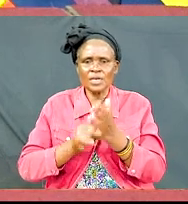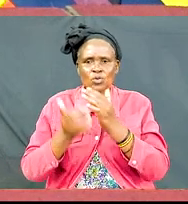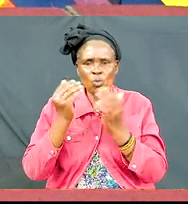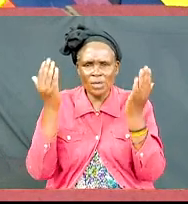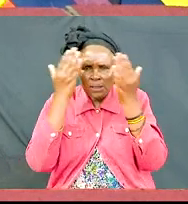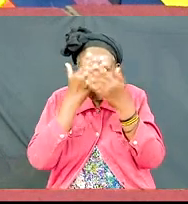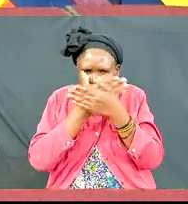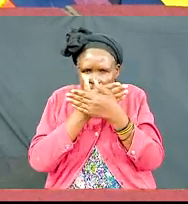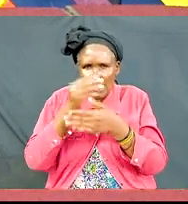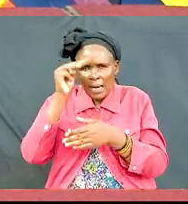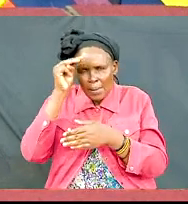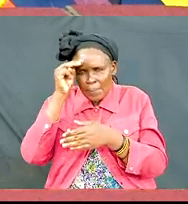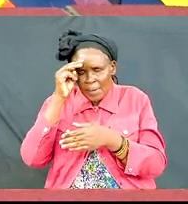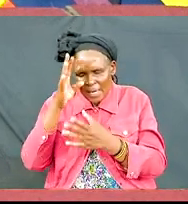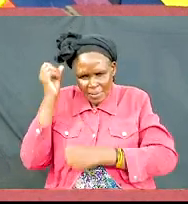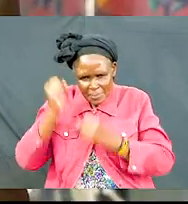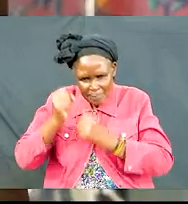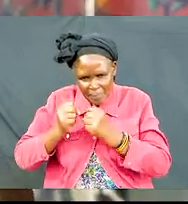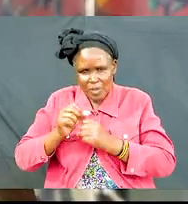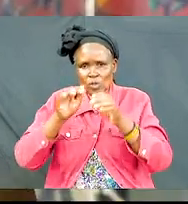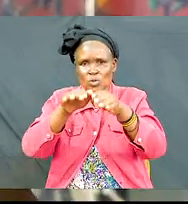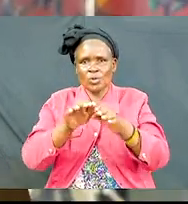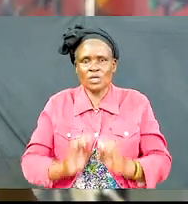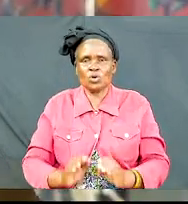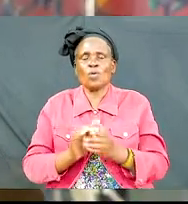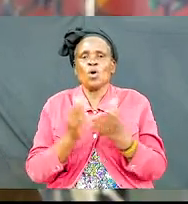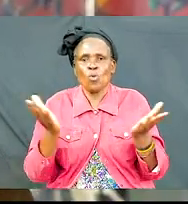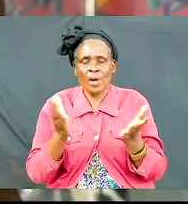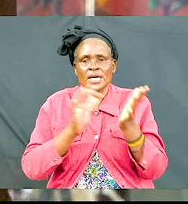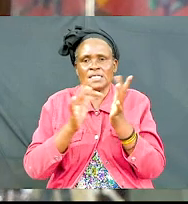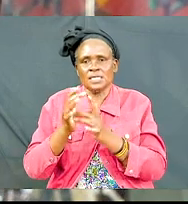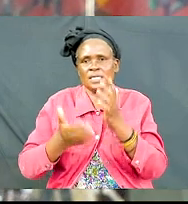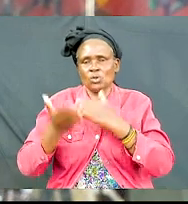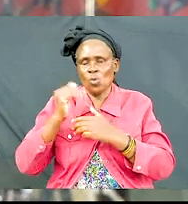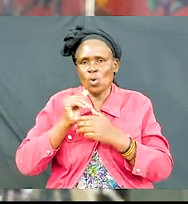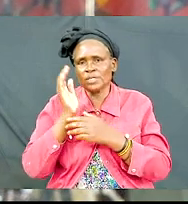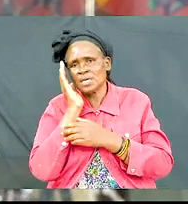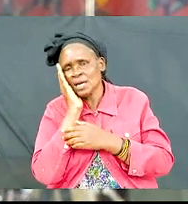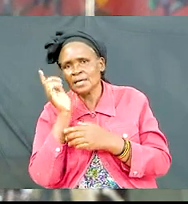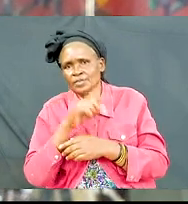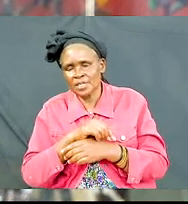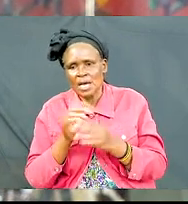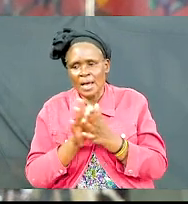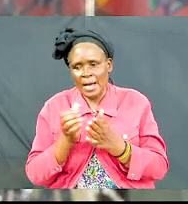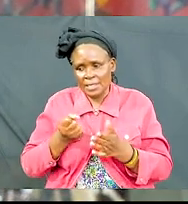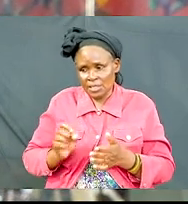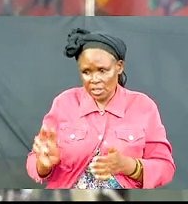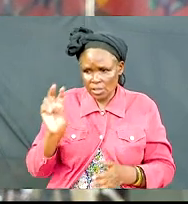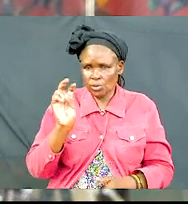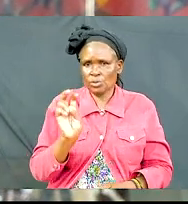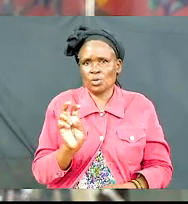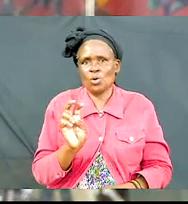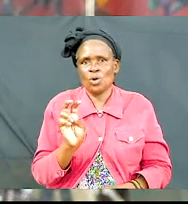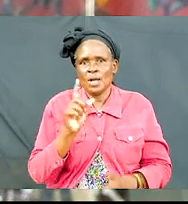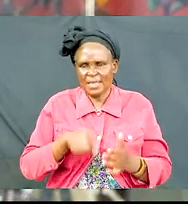Mary Magdalene went to the tomb where Jesus had been laid. And she saw that